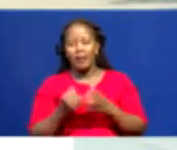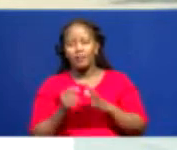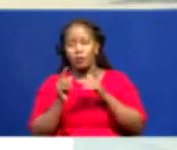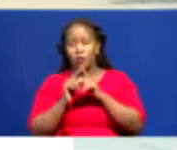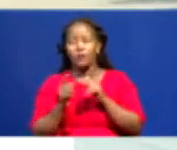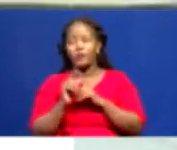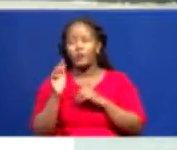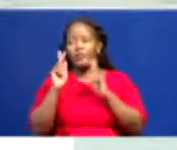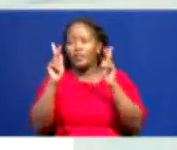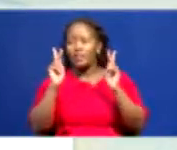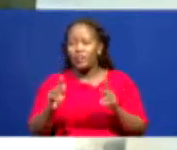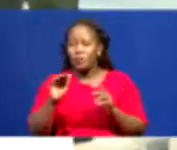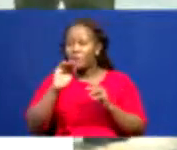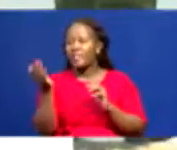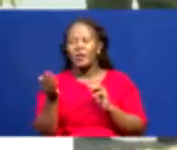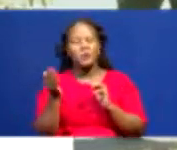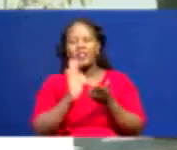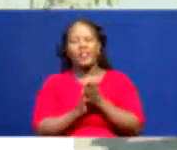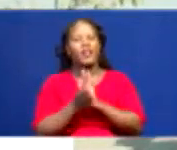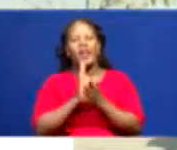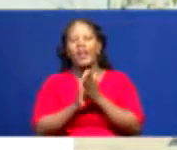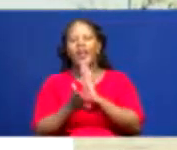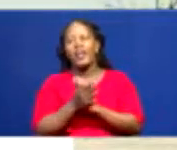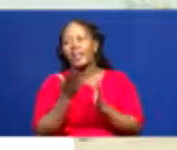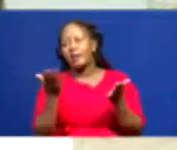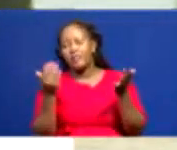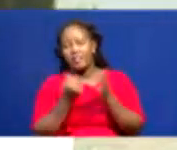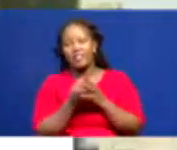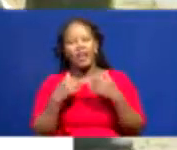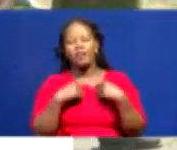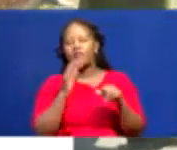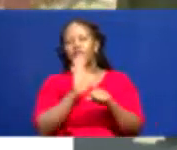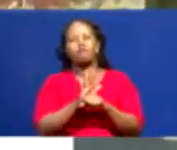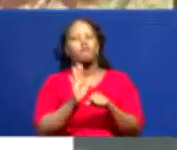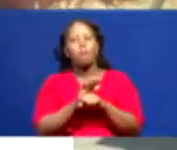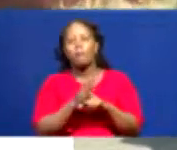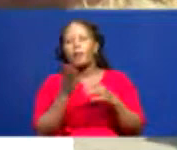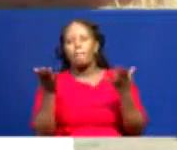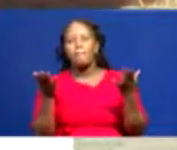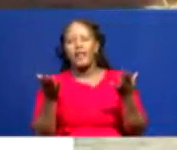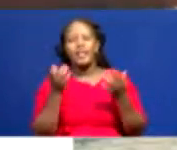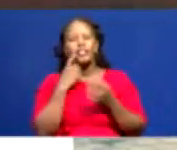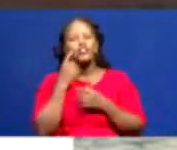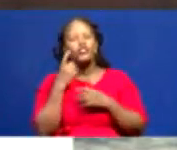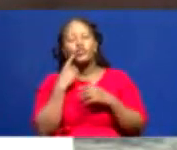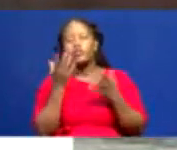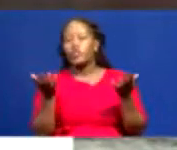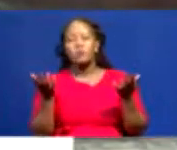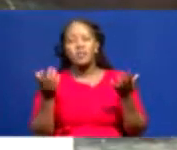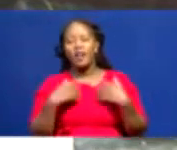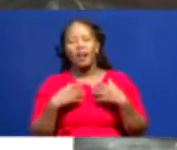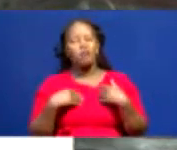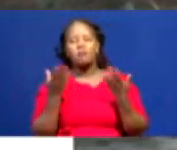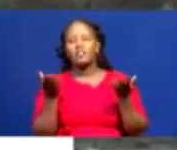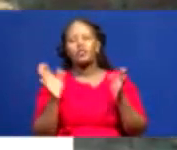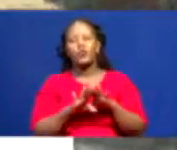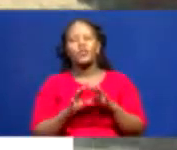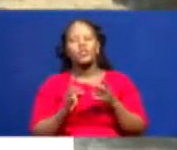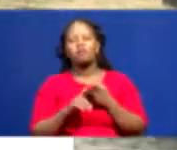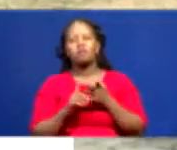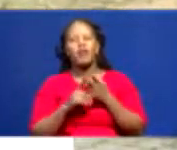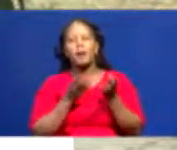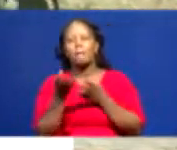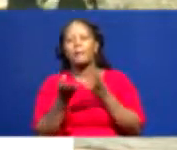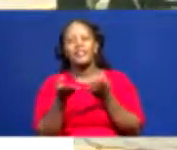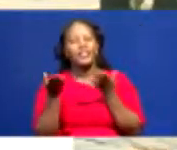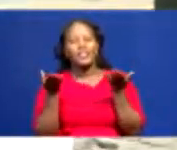CBD remains largely deserted, with most shops and most shops actually closed. Businesses are actually